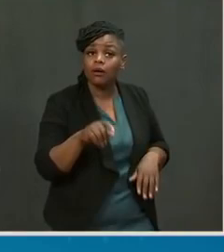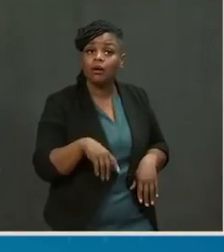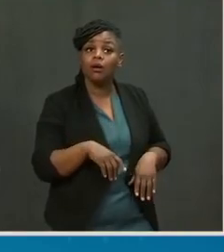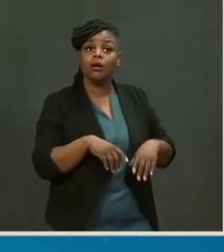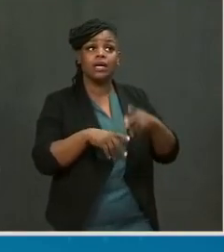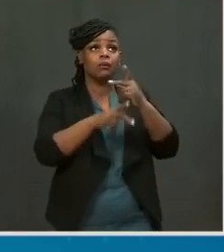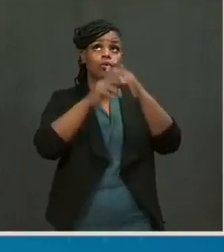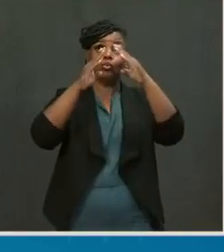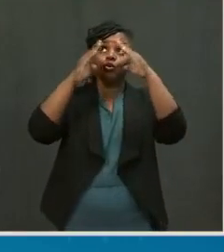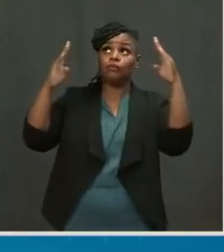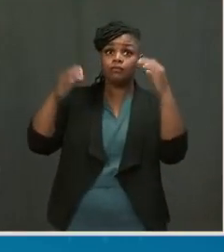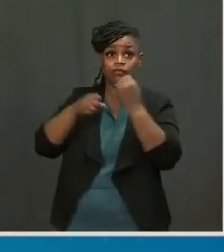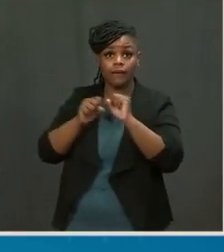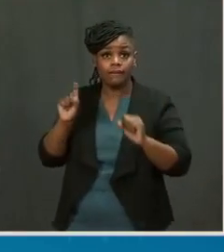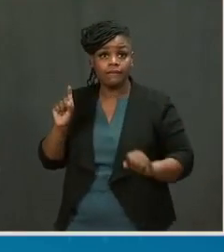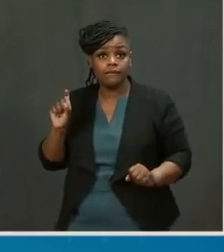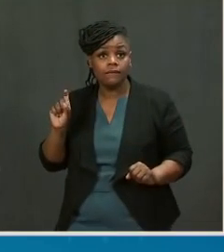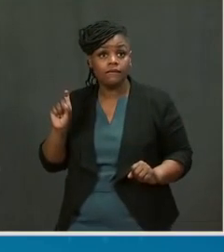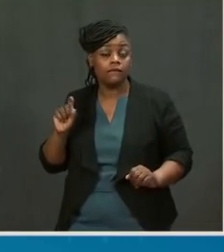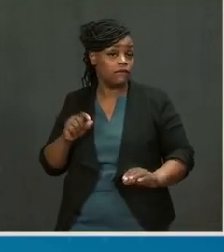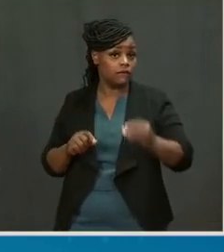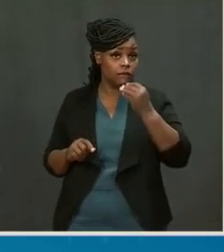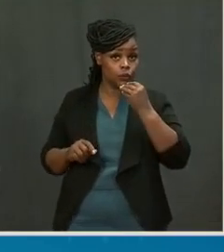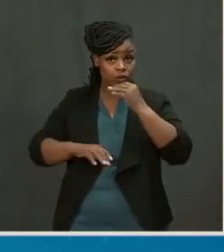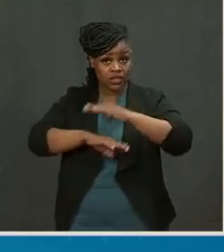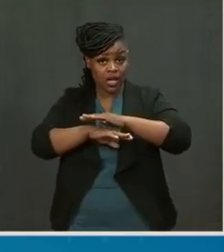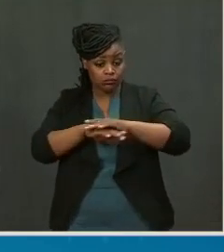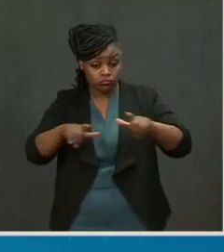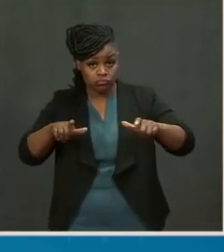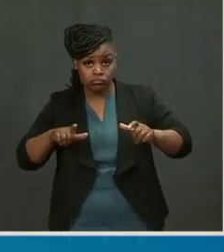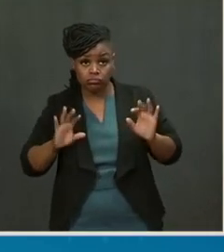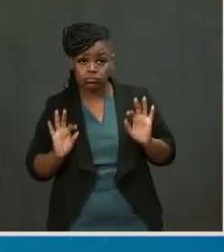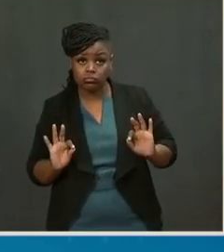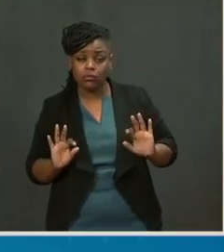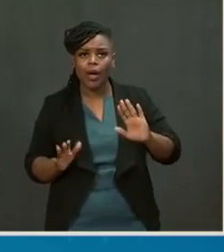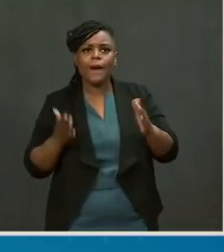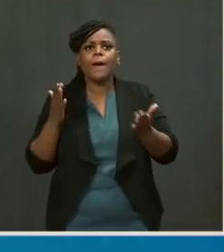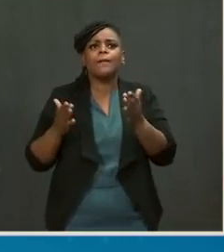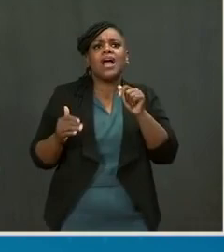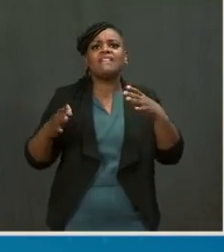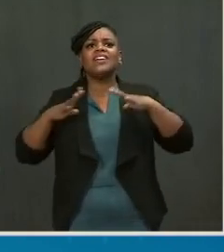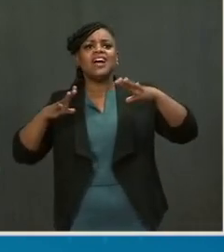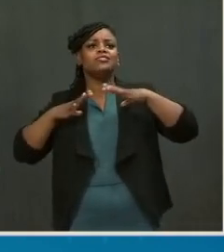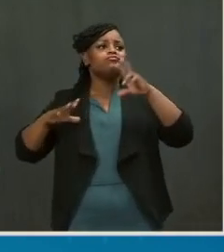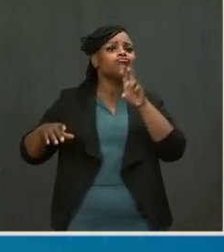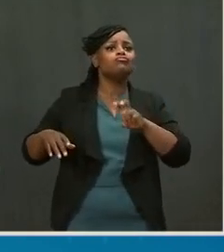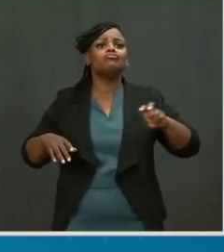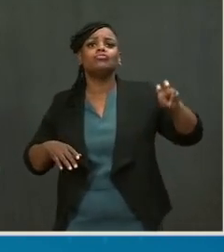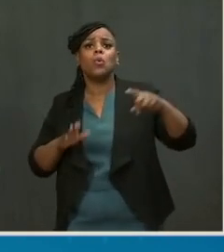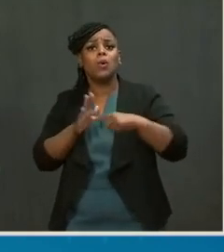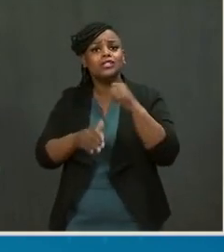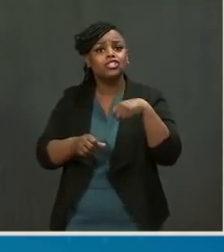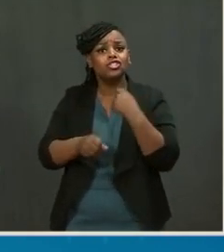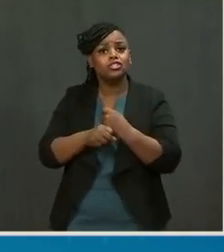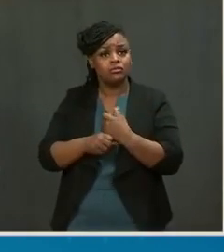head and food on the table, and also maybe take a vacation once a year. A good job